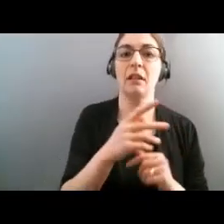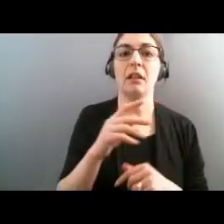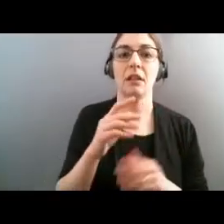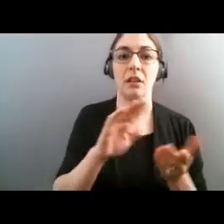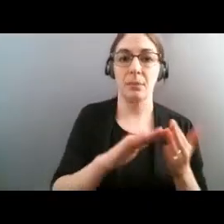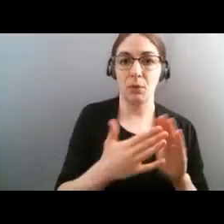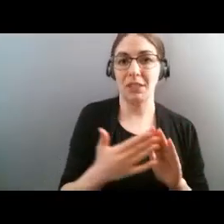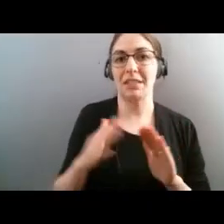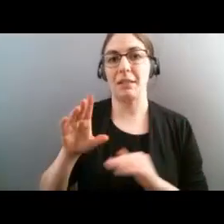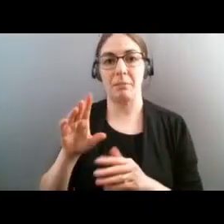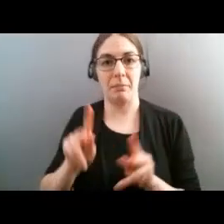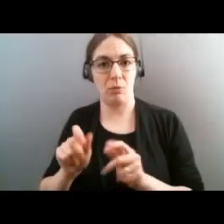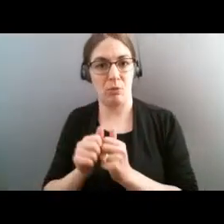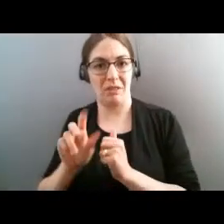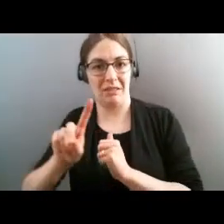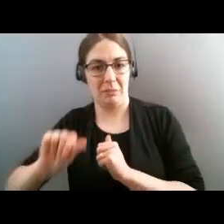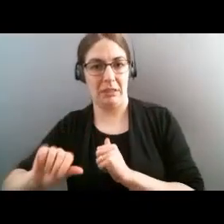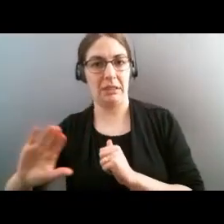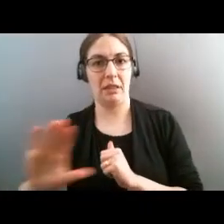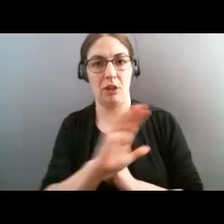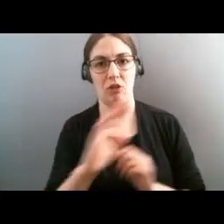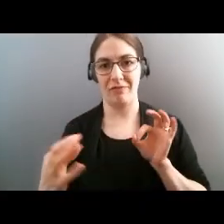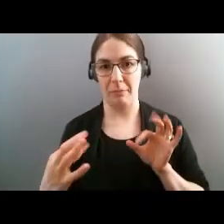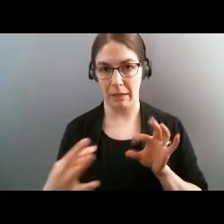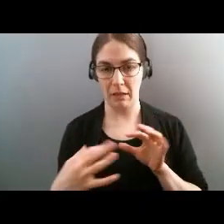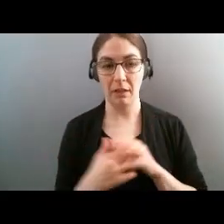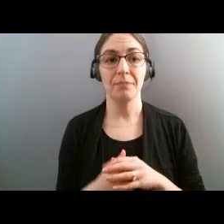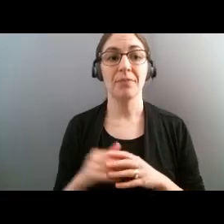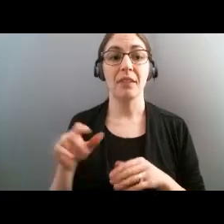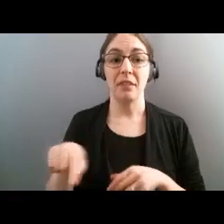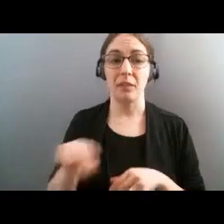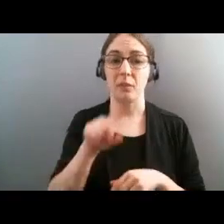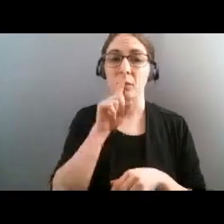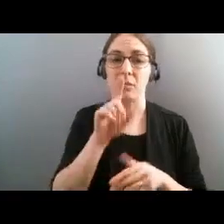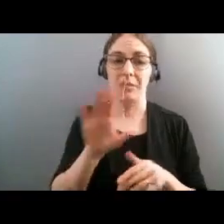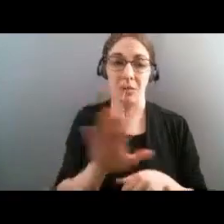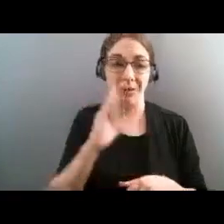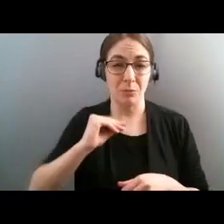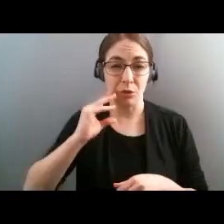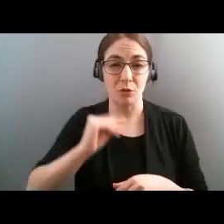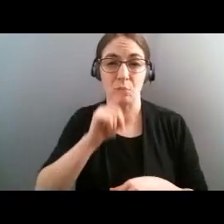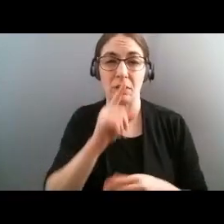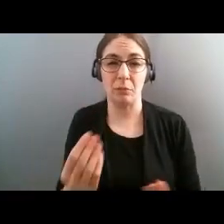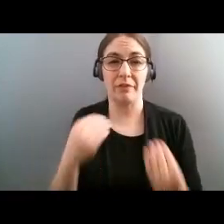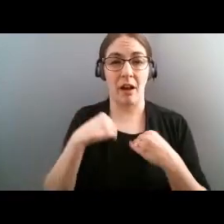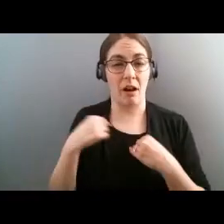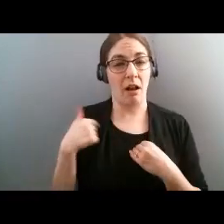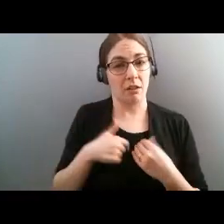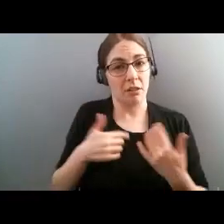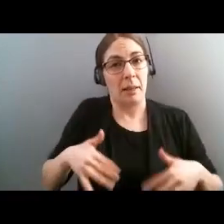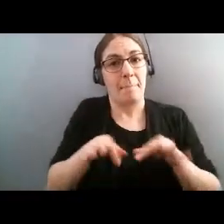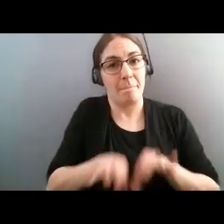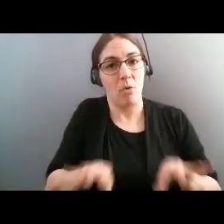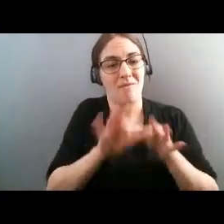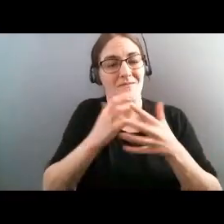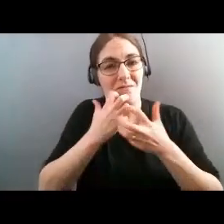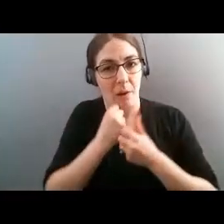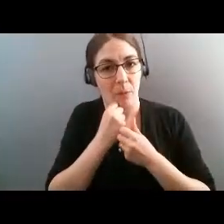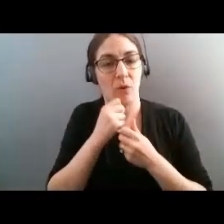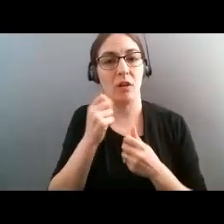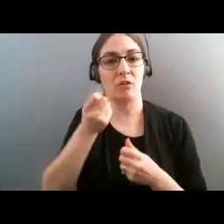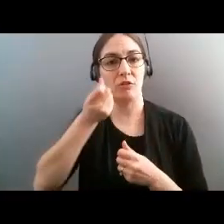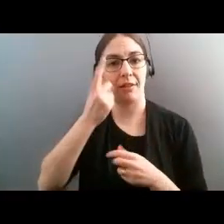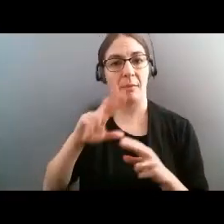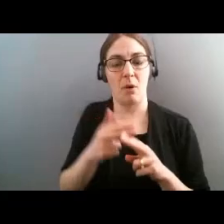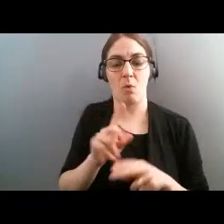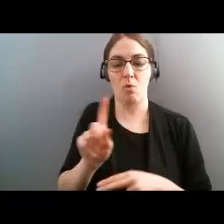experiences have provided invaluable insights into where the system is failing and what changes are needed.